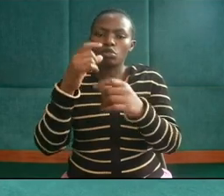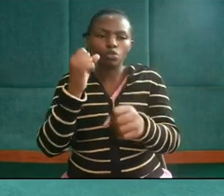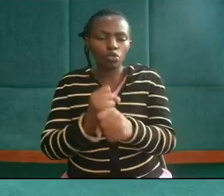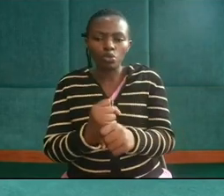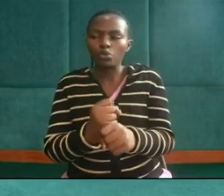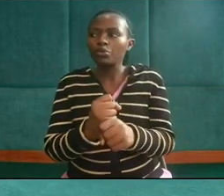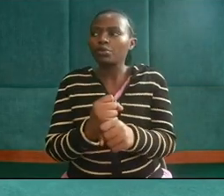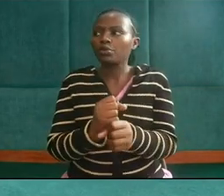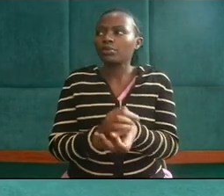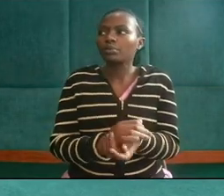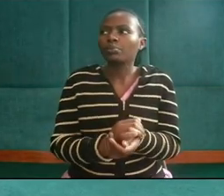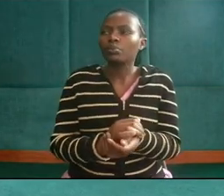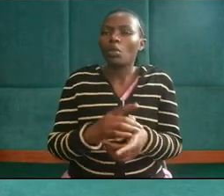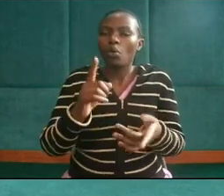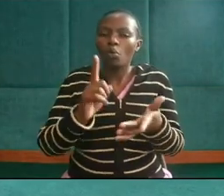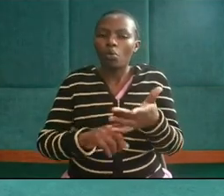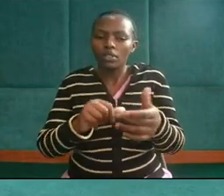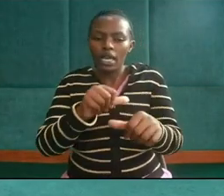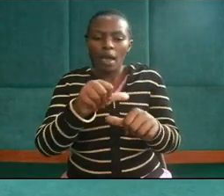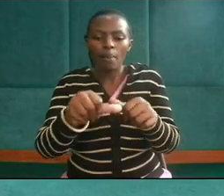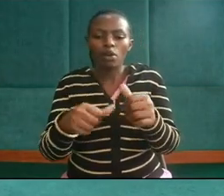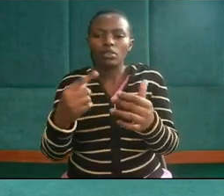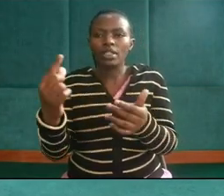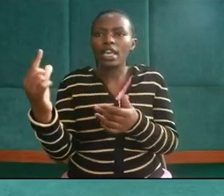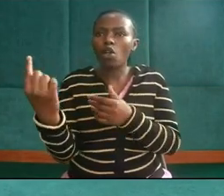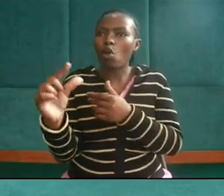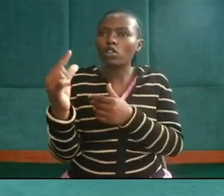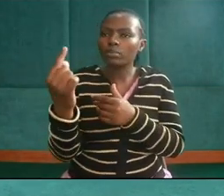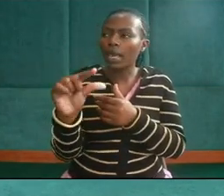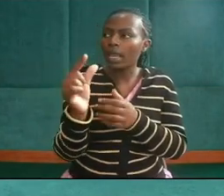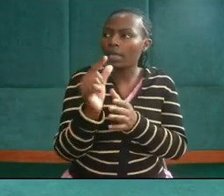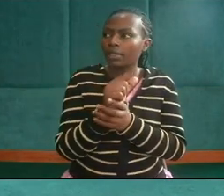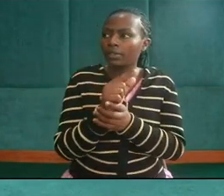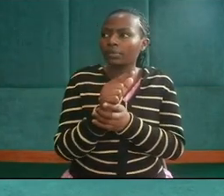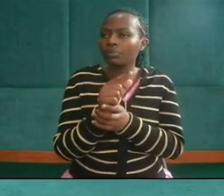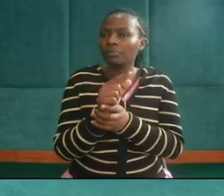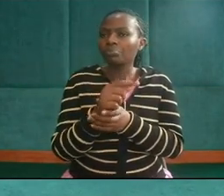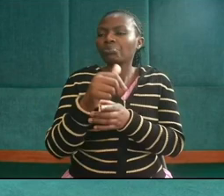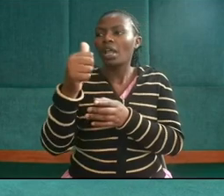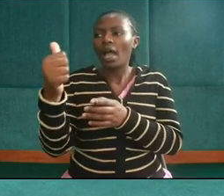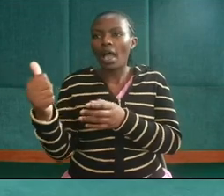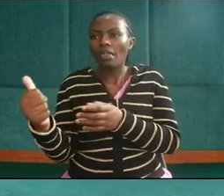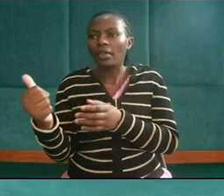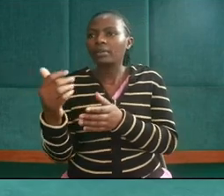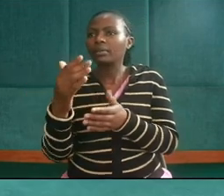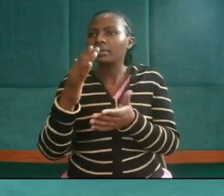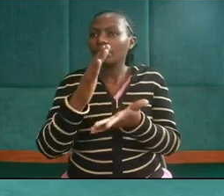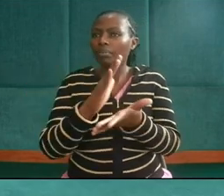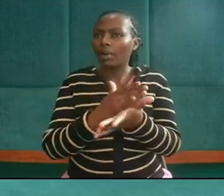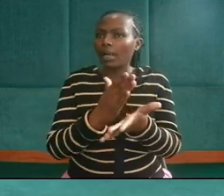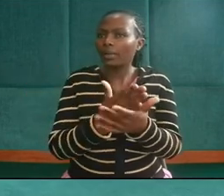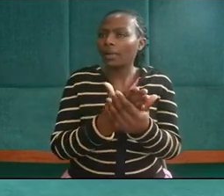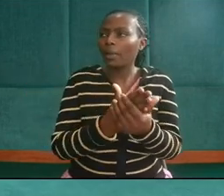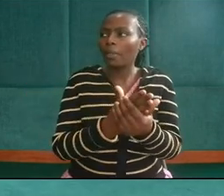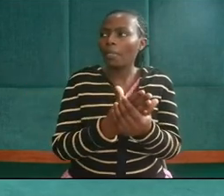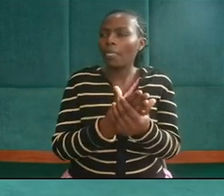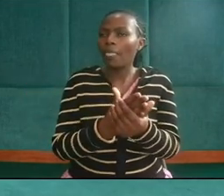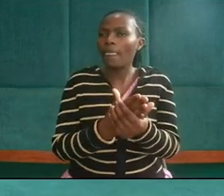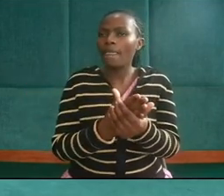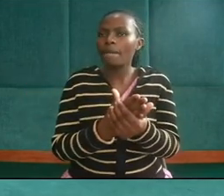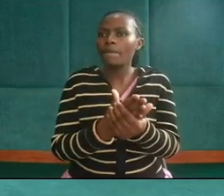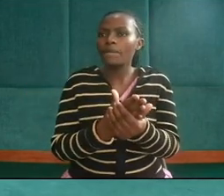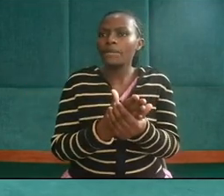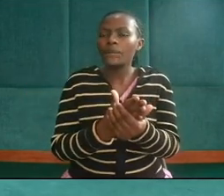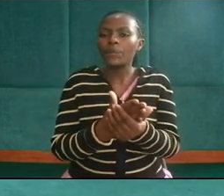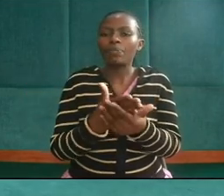Now, what about the gospel? The gospel, on the other hand, is the